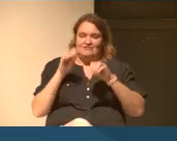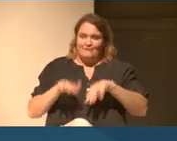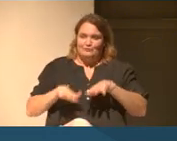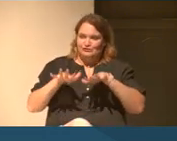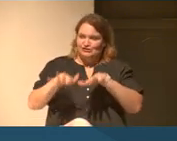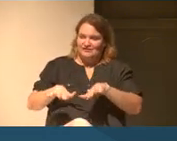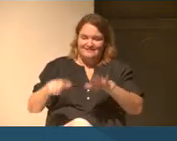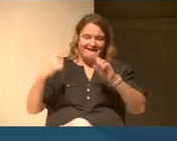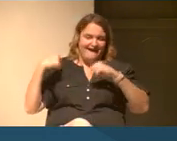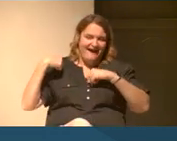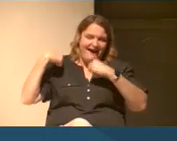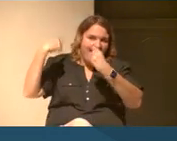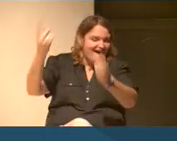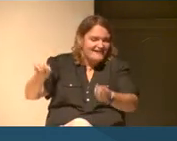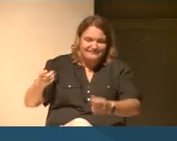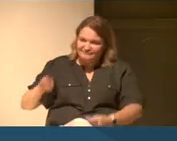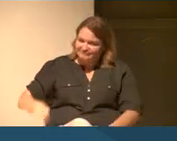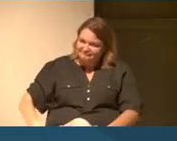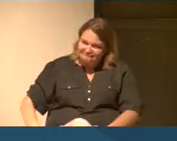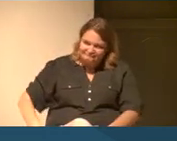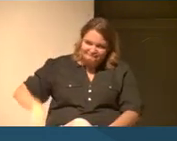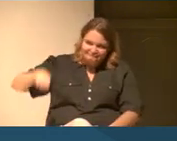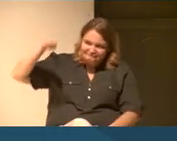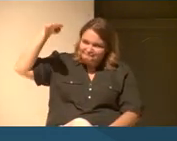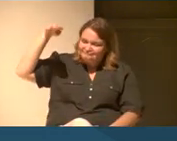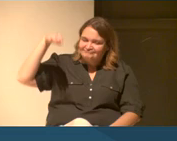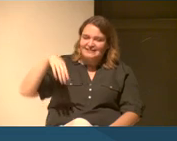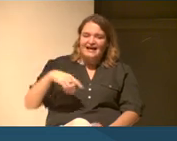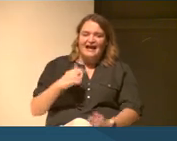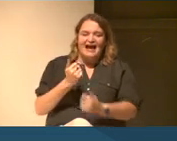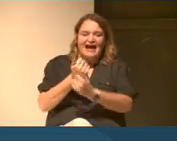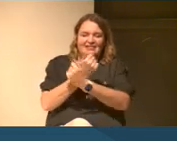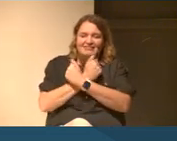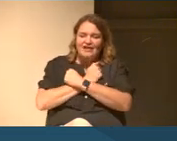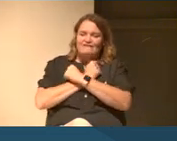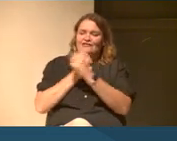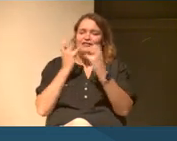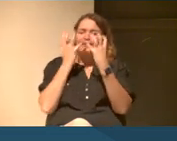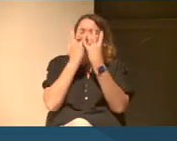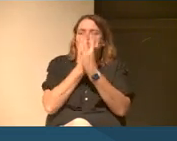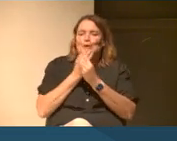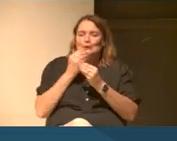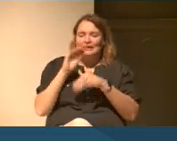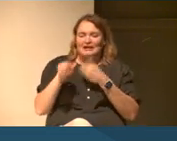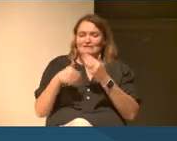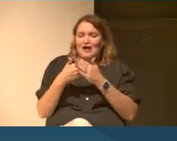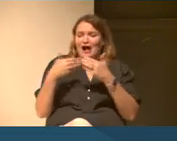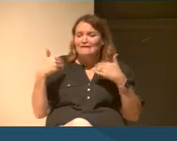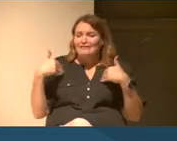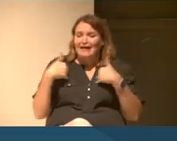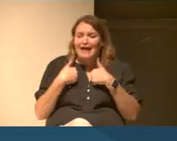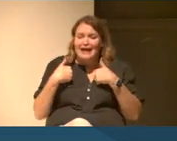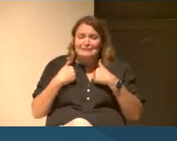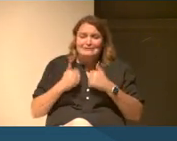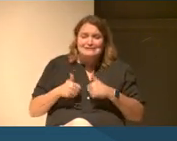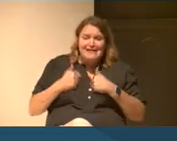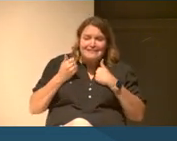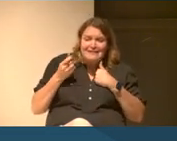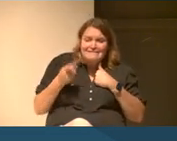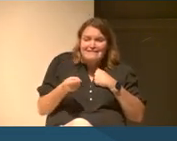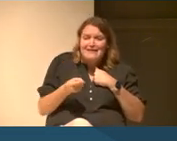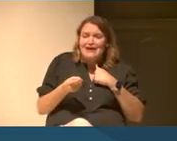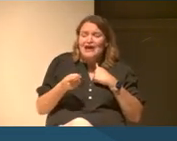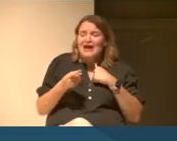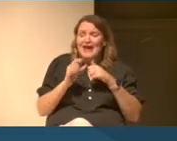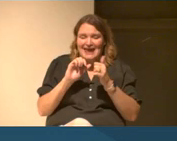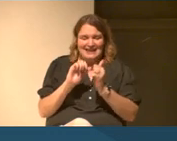ocean ever since I was a kid. I love the beauty of all the creatures that live in it and the crazy way